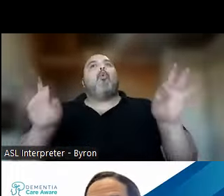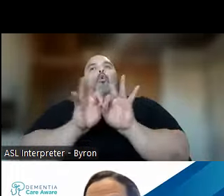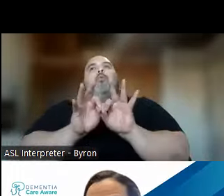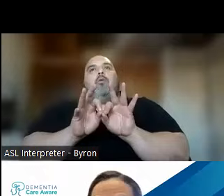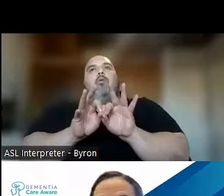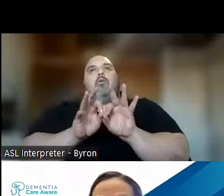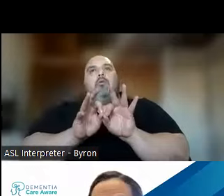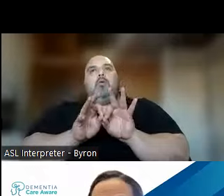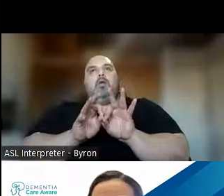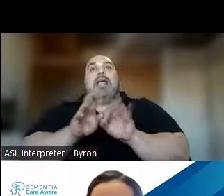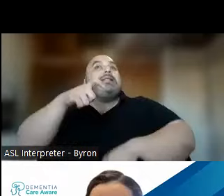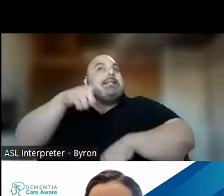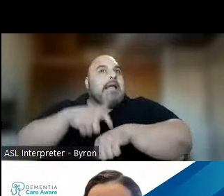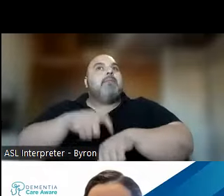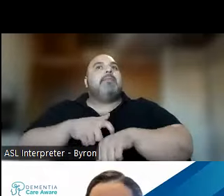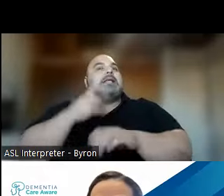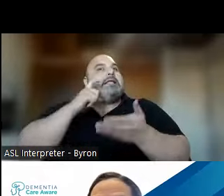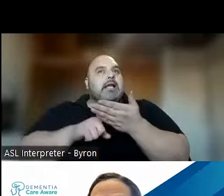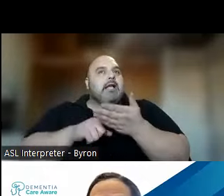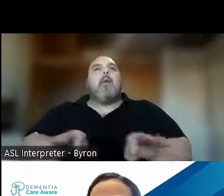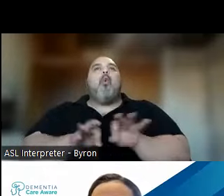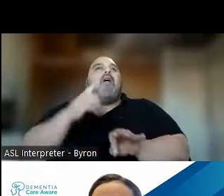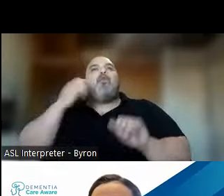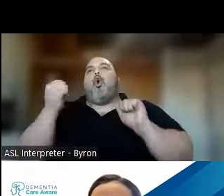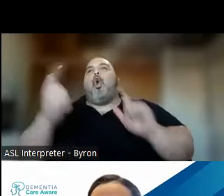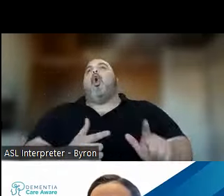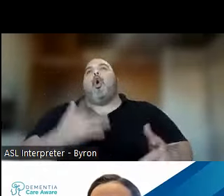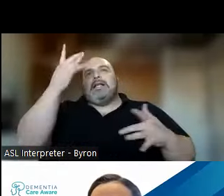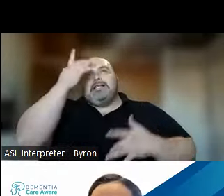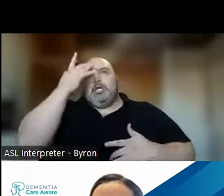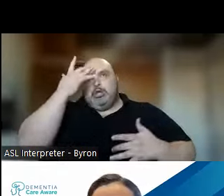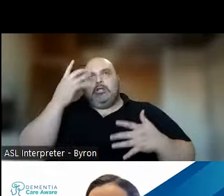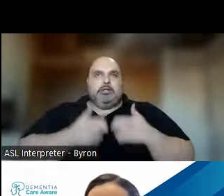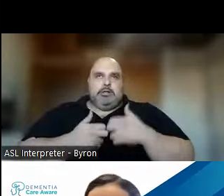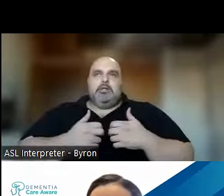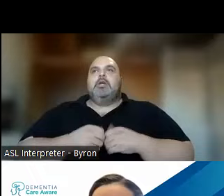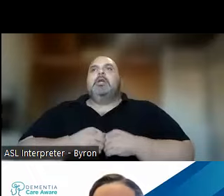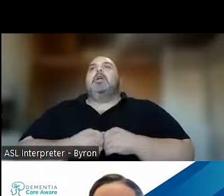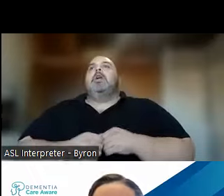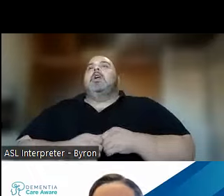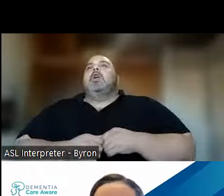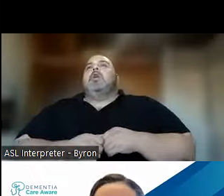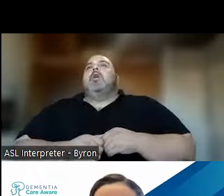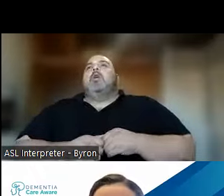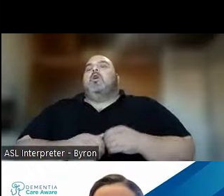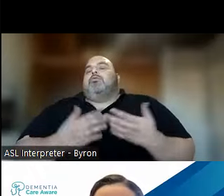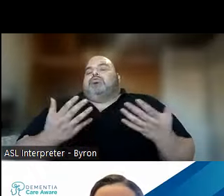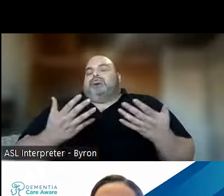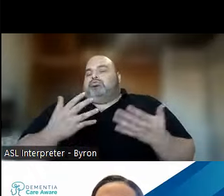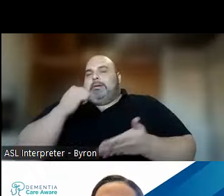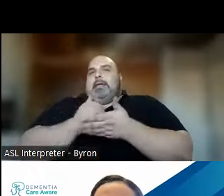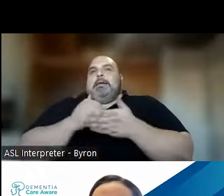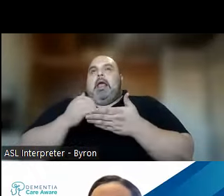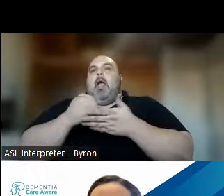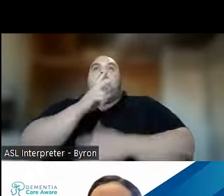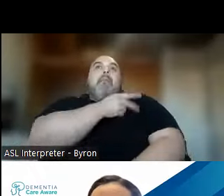timely detection is important in every condition that we can, help patients with.